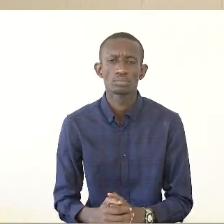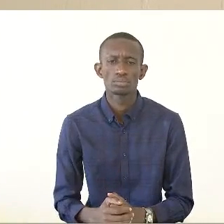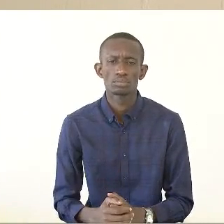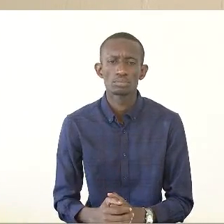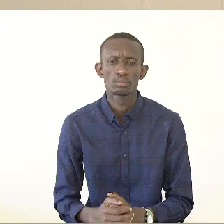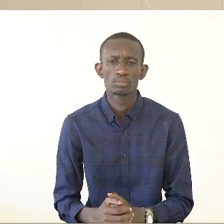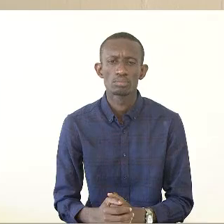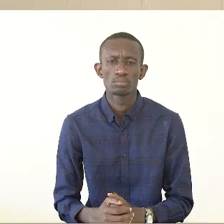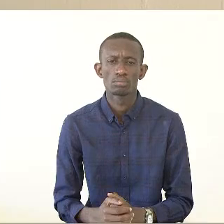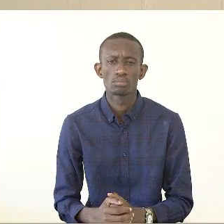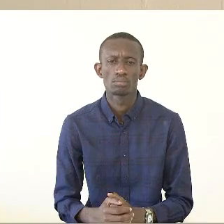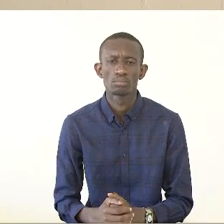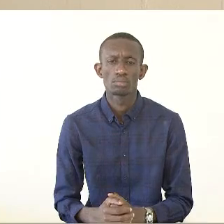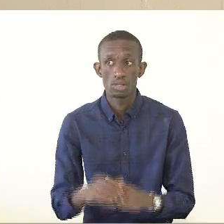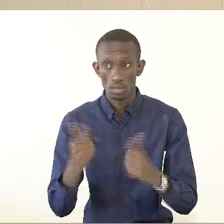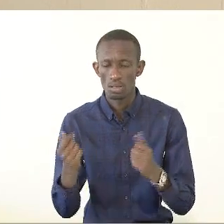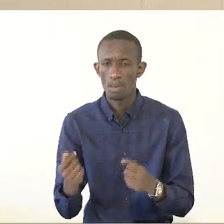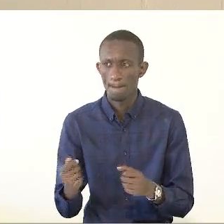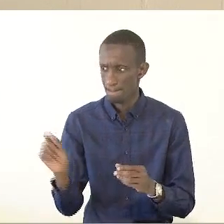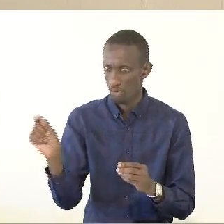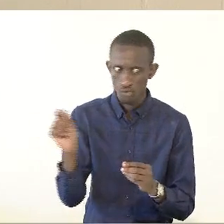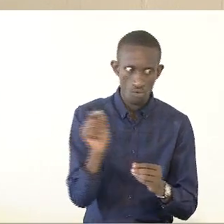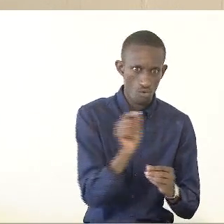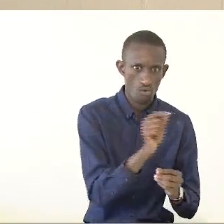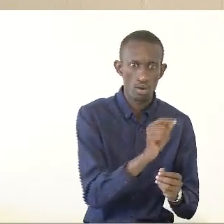You also make it low.